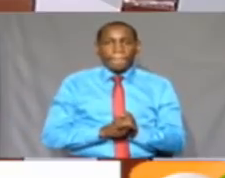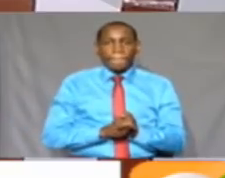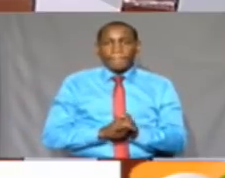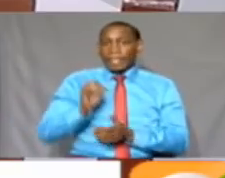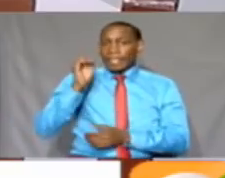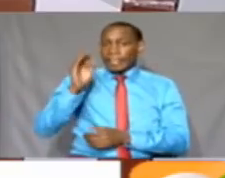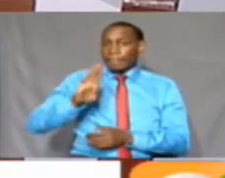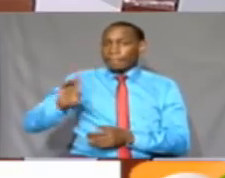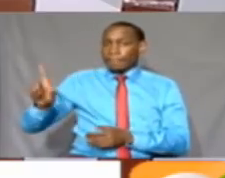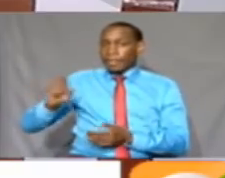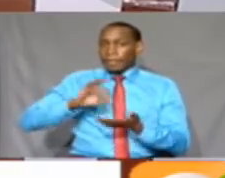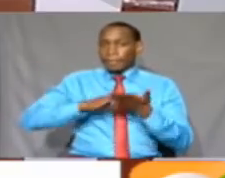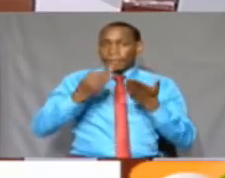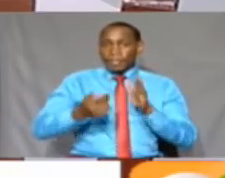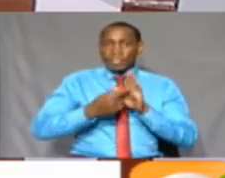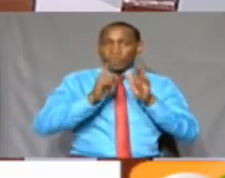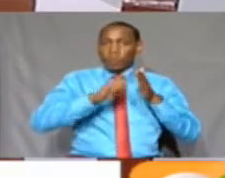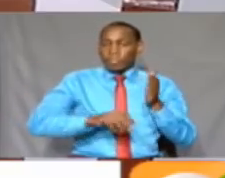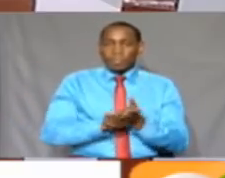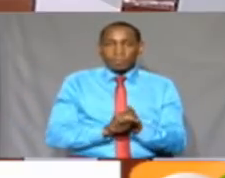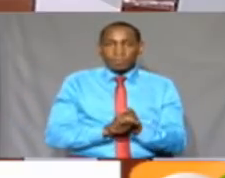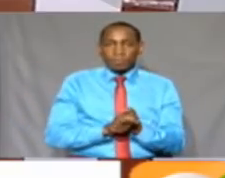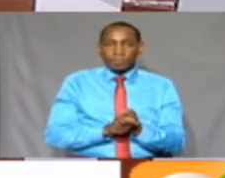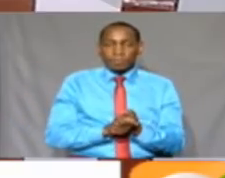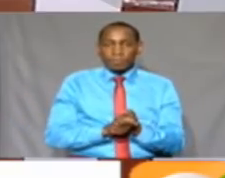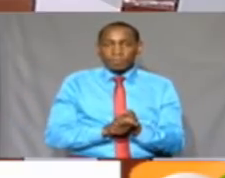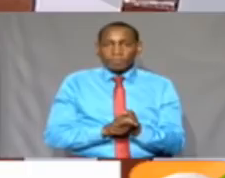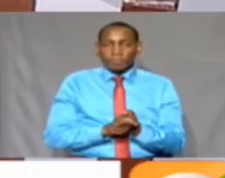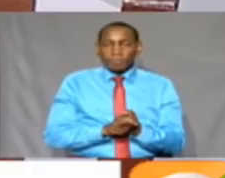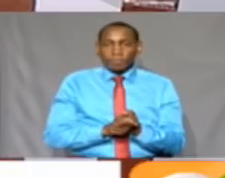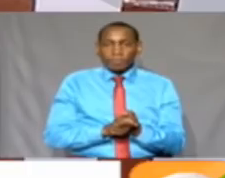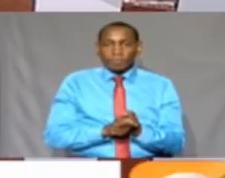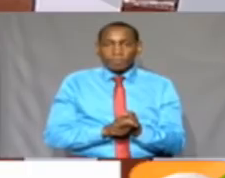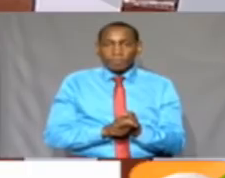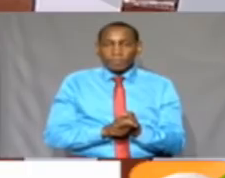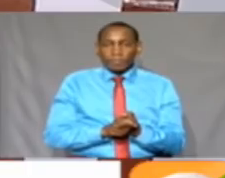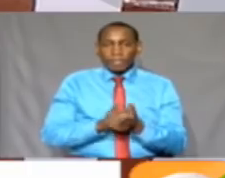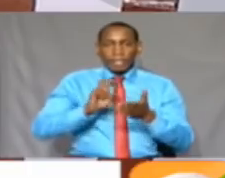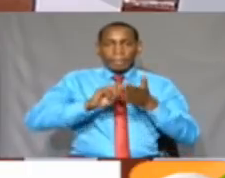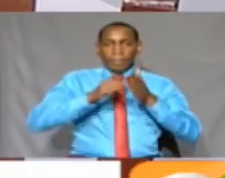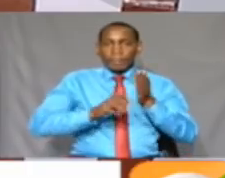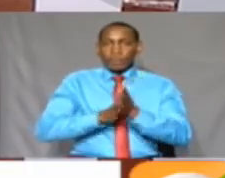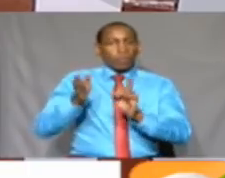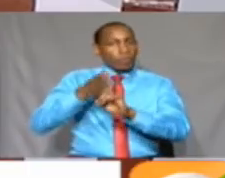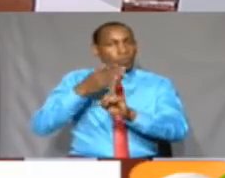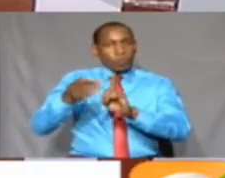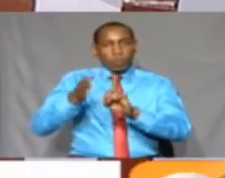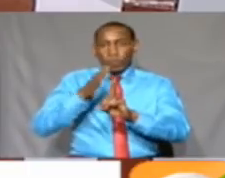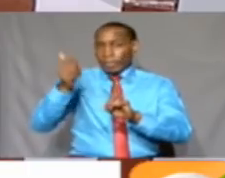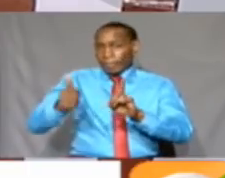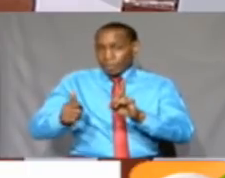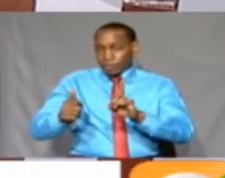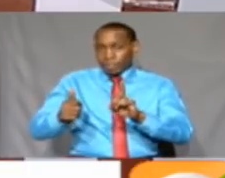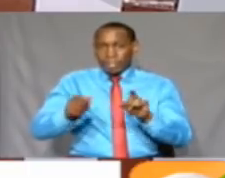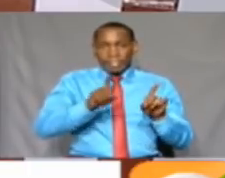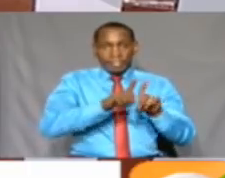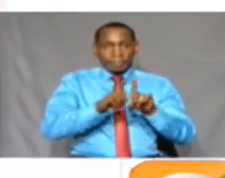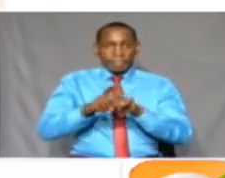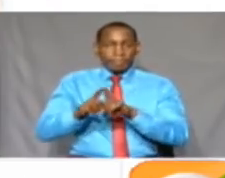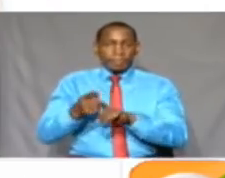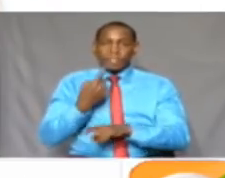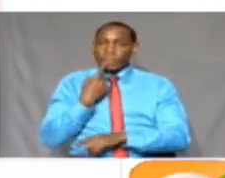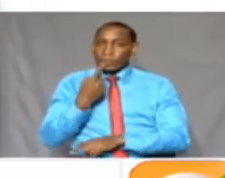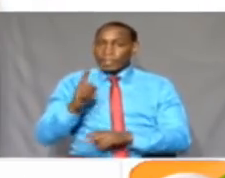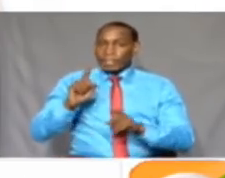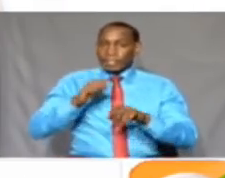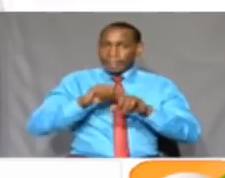the bill fails, it doesn't show anything about my intelligence or lack of it. Yeah. It just means I've not persuaded people. Correct. And I had told him, actually, when he